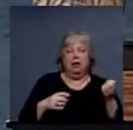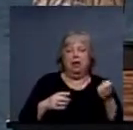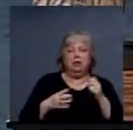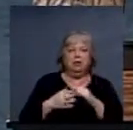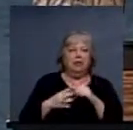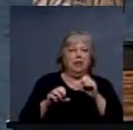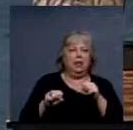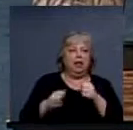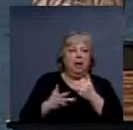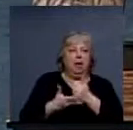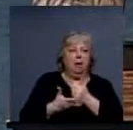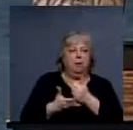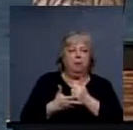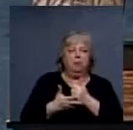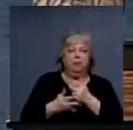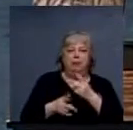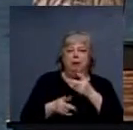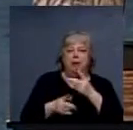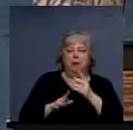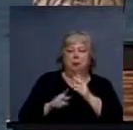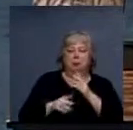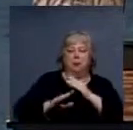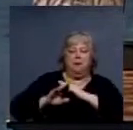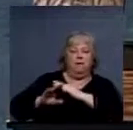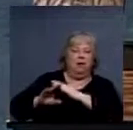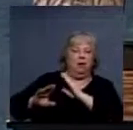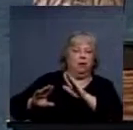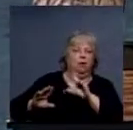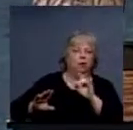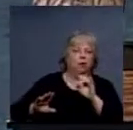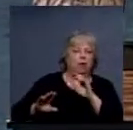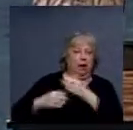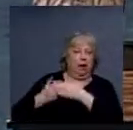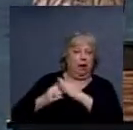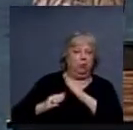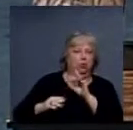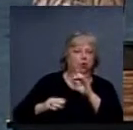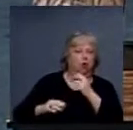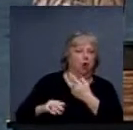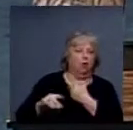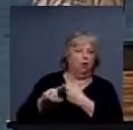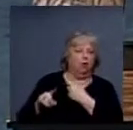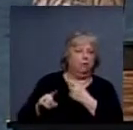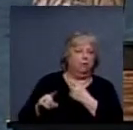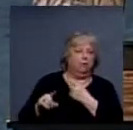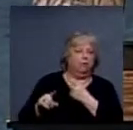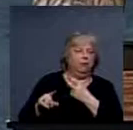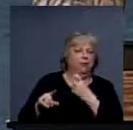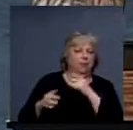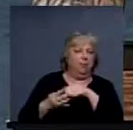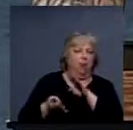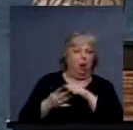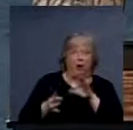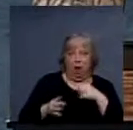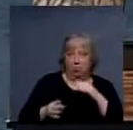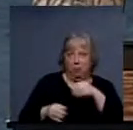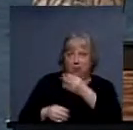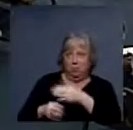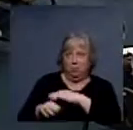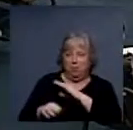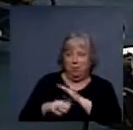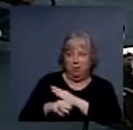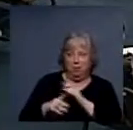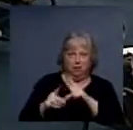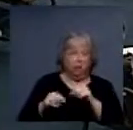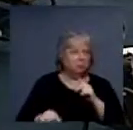actually can help keep your neighbor's dog from barking. Really? Yeah, they're ultraviolet. I'll give you my business card and tell you about I those. got to call